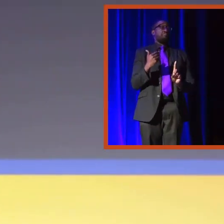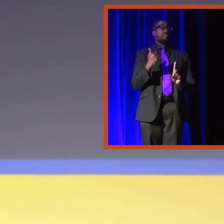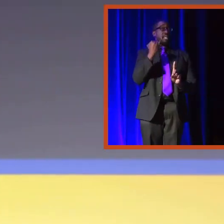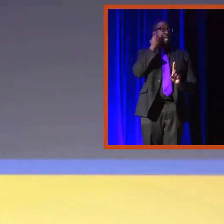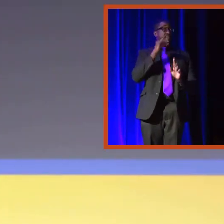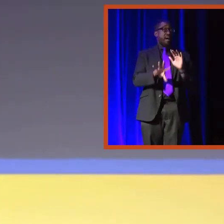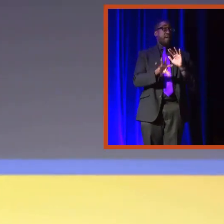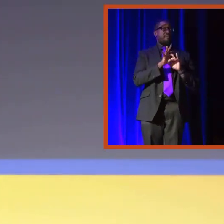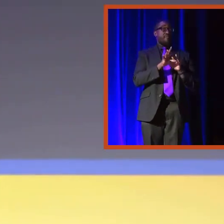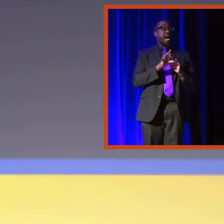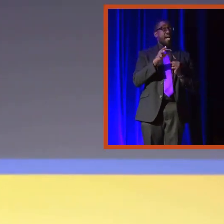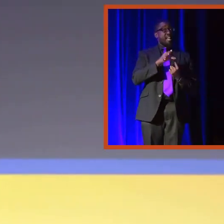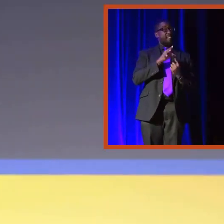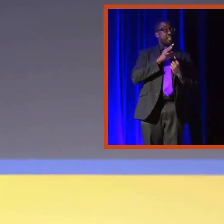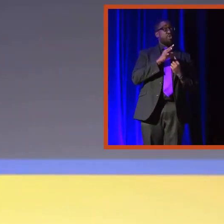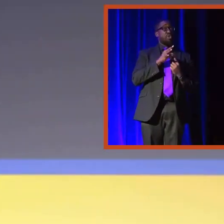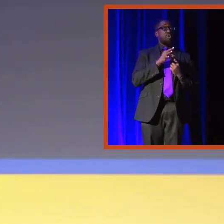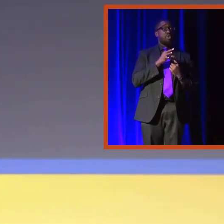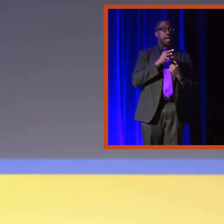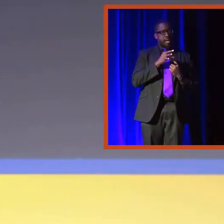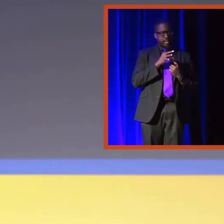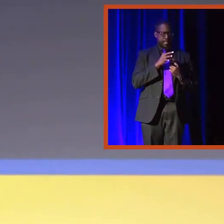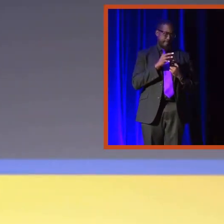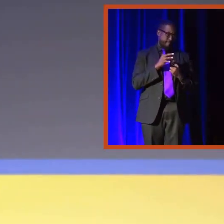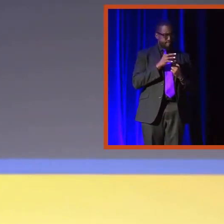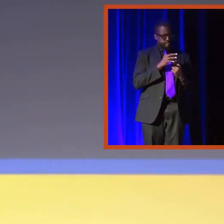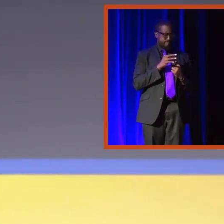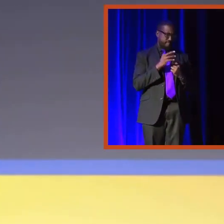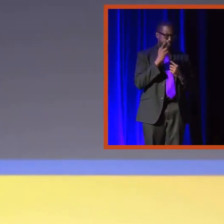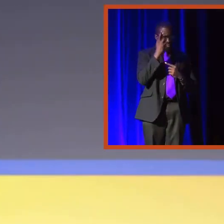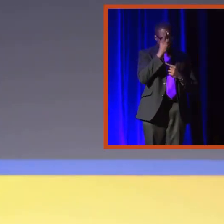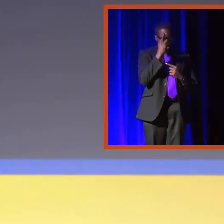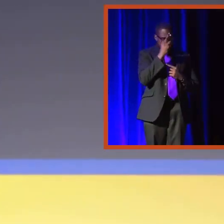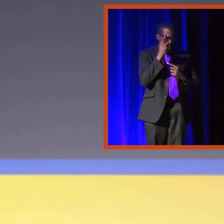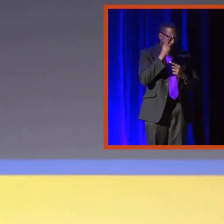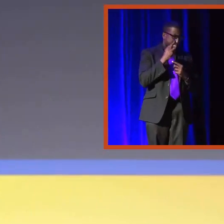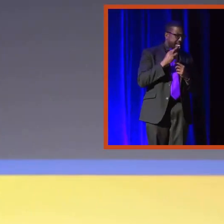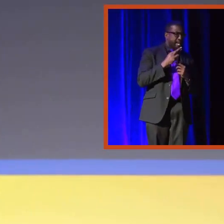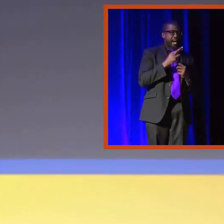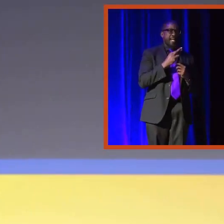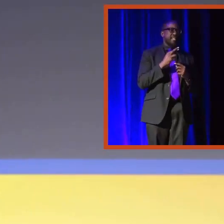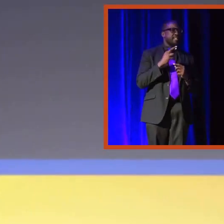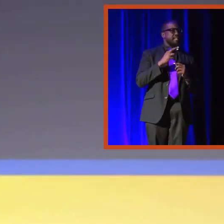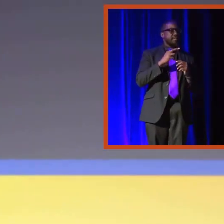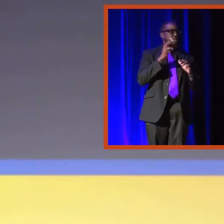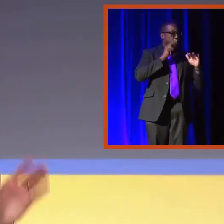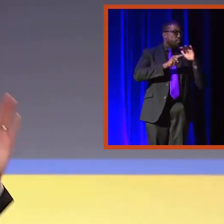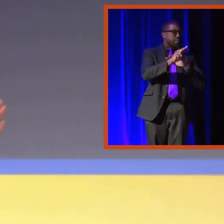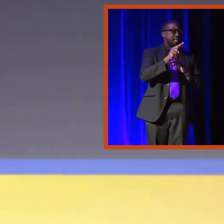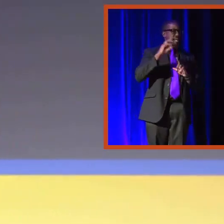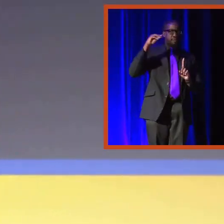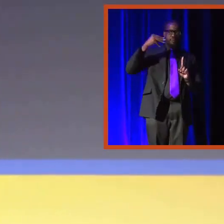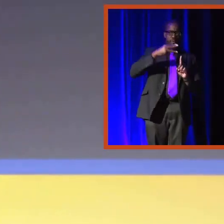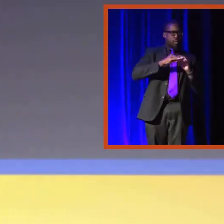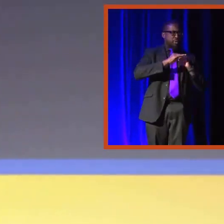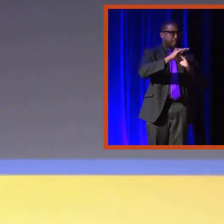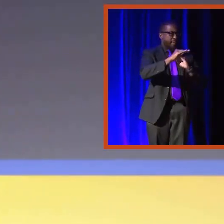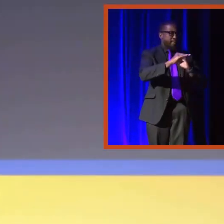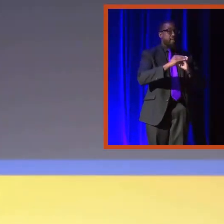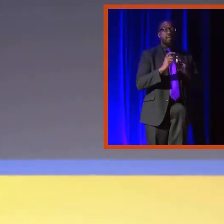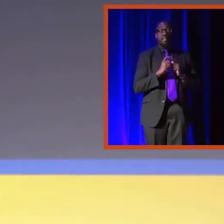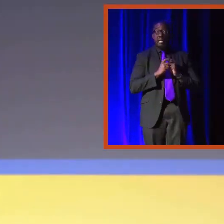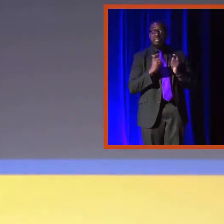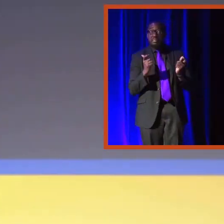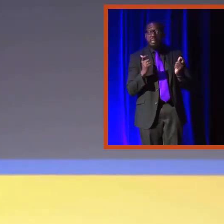that I can physically rationalize and I can predict photostability with, that is a big accomplishment. So I can guarantee you there are other